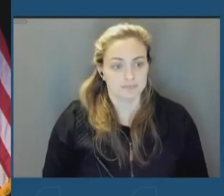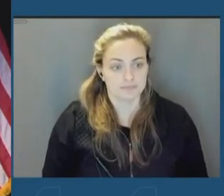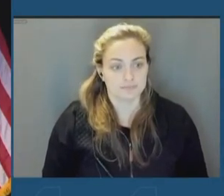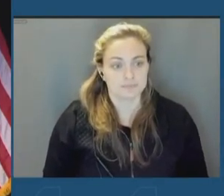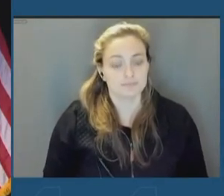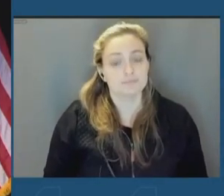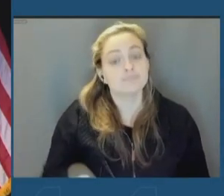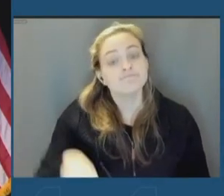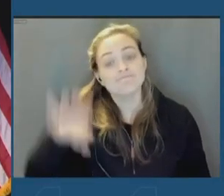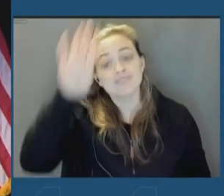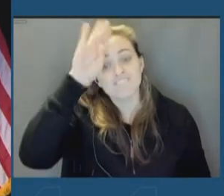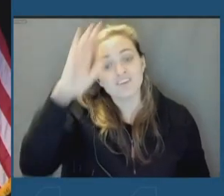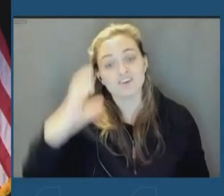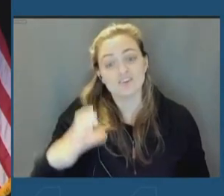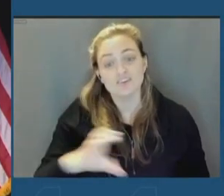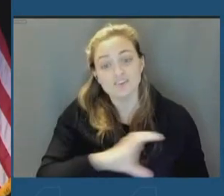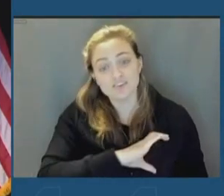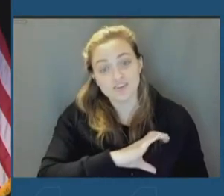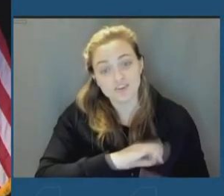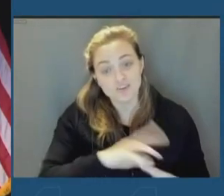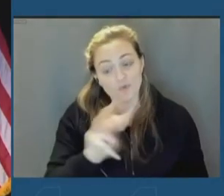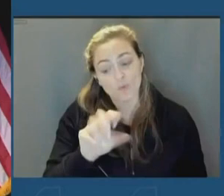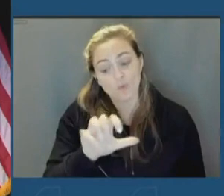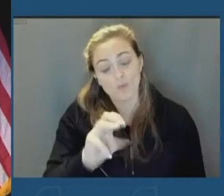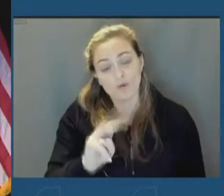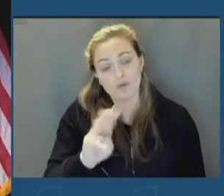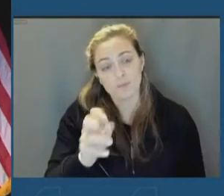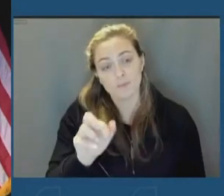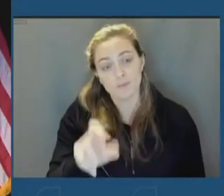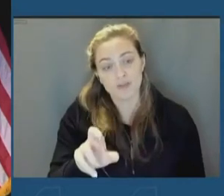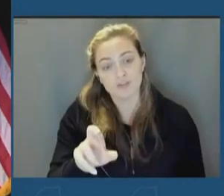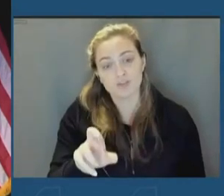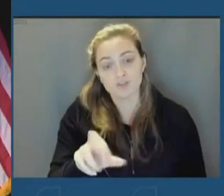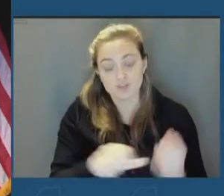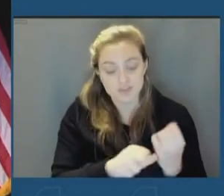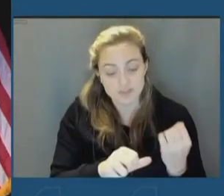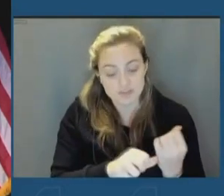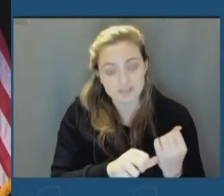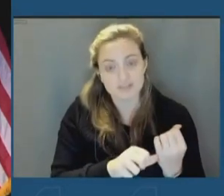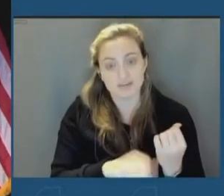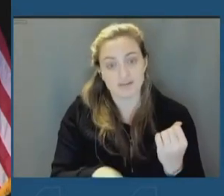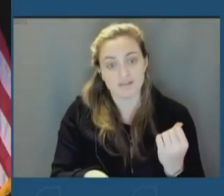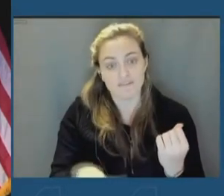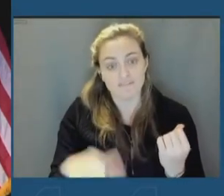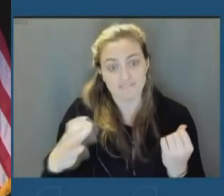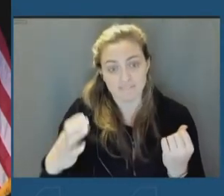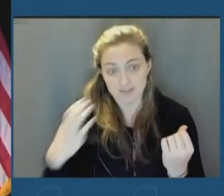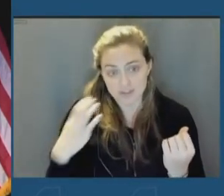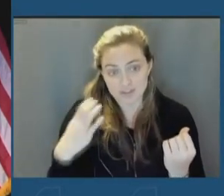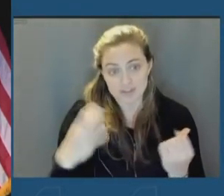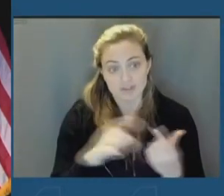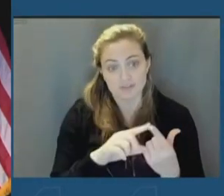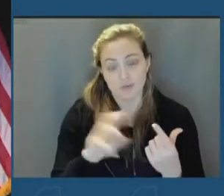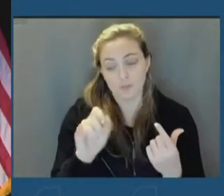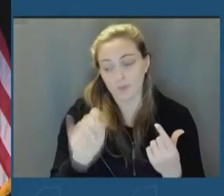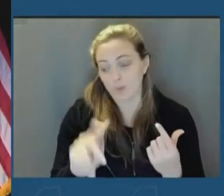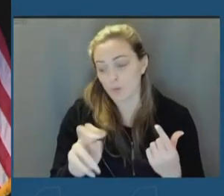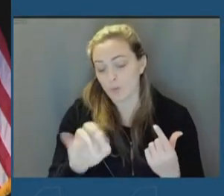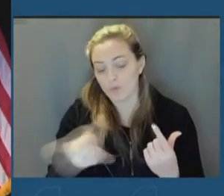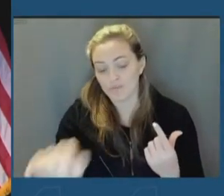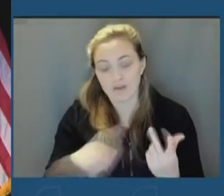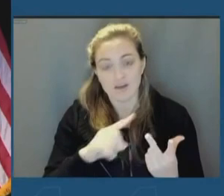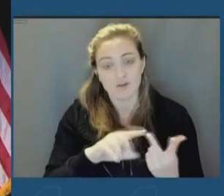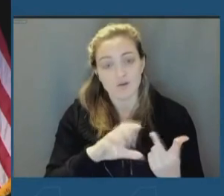Fire Chief William Major, Assistant Fire Chief Joel Eberth, Firefighter Mark Wolfheil, Police Chief